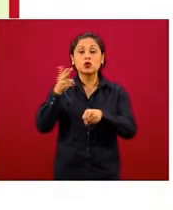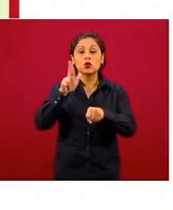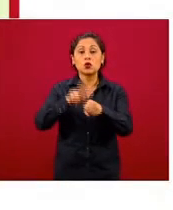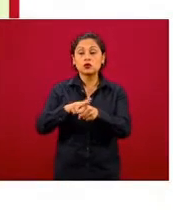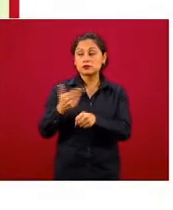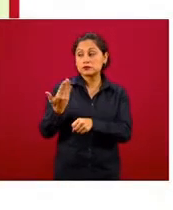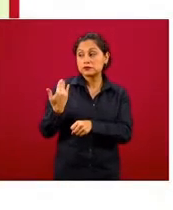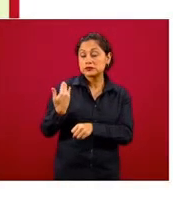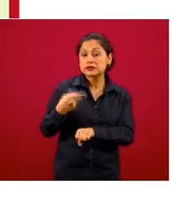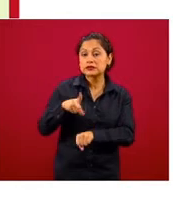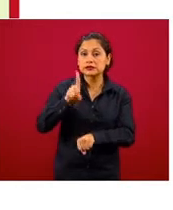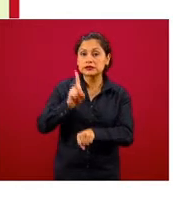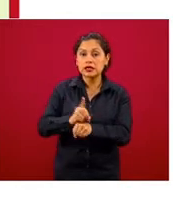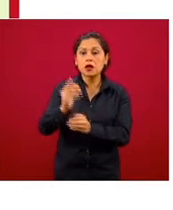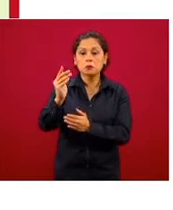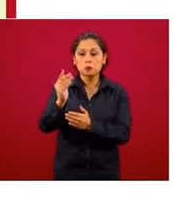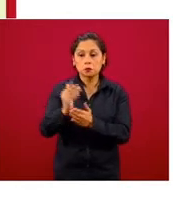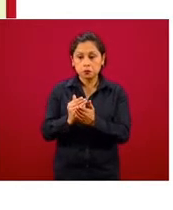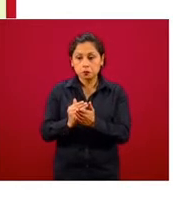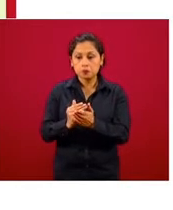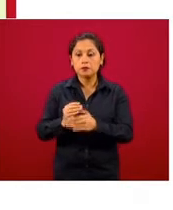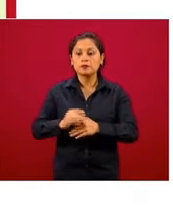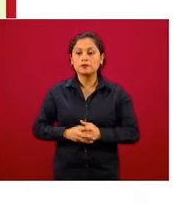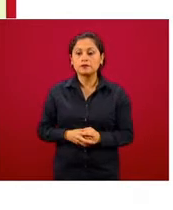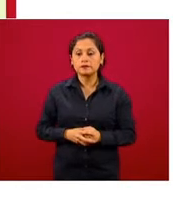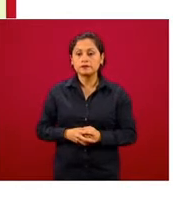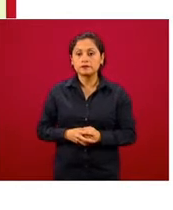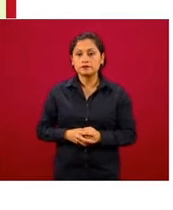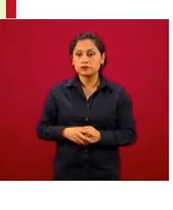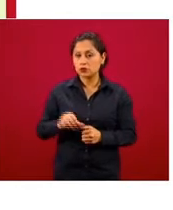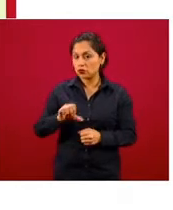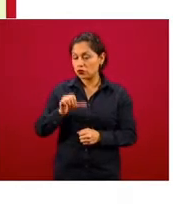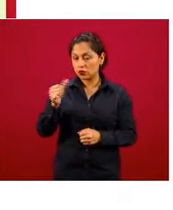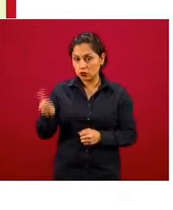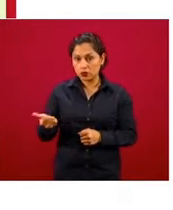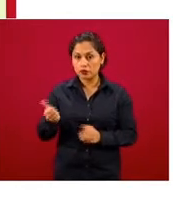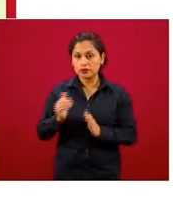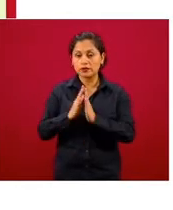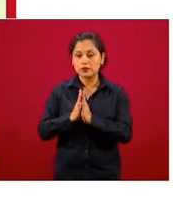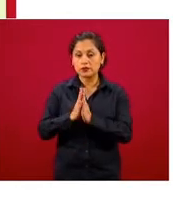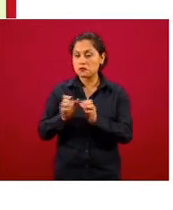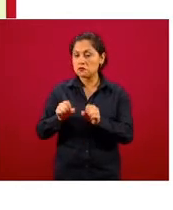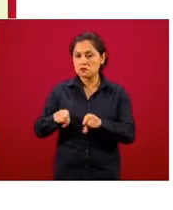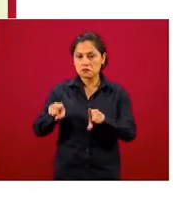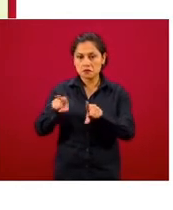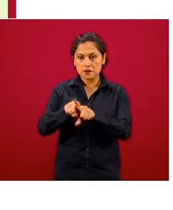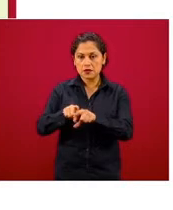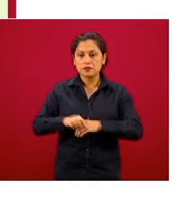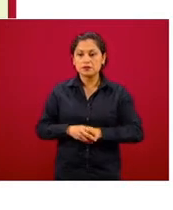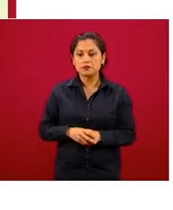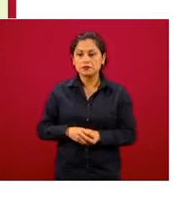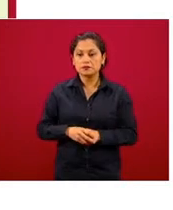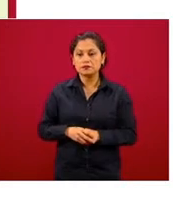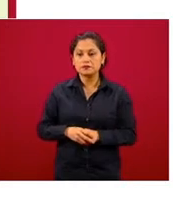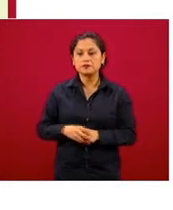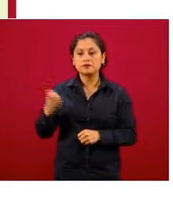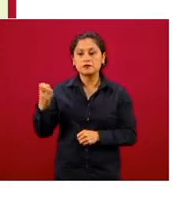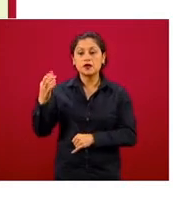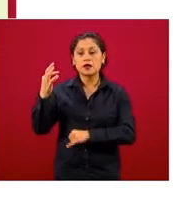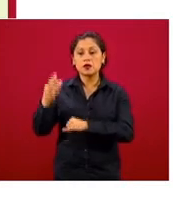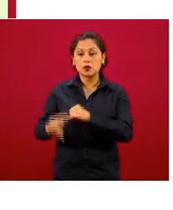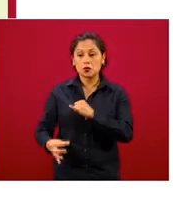days. I don't want to spend too much time. Yep, that's basically the same. And the last one is deaths, our